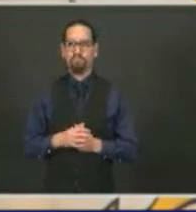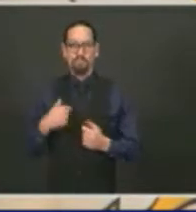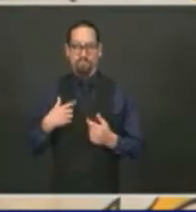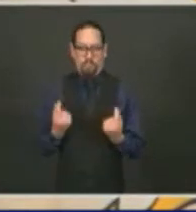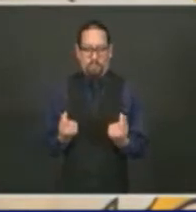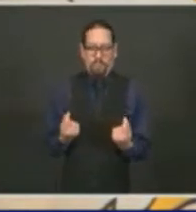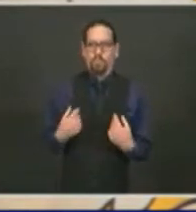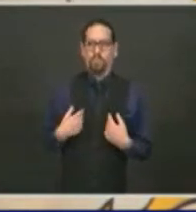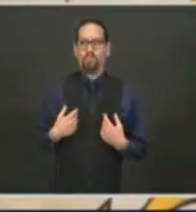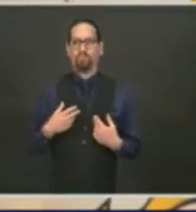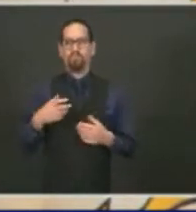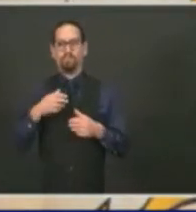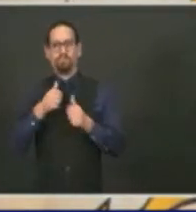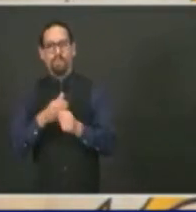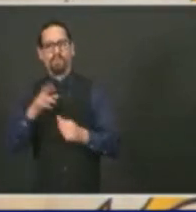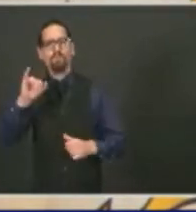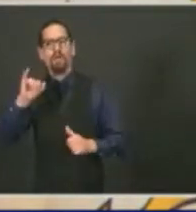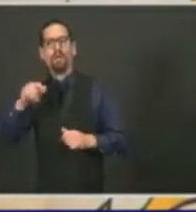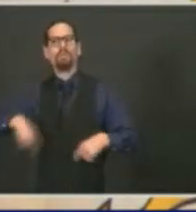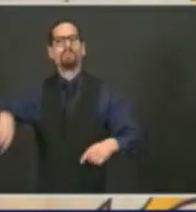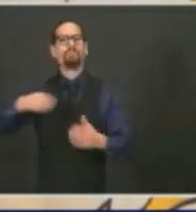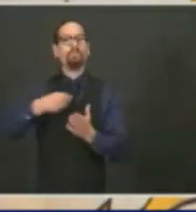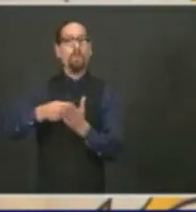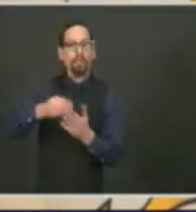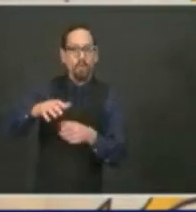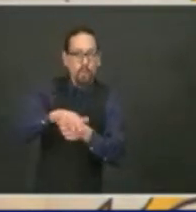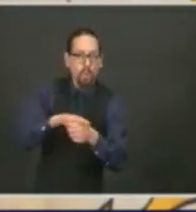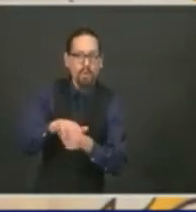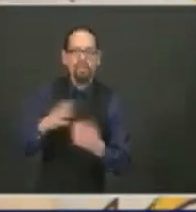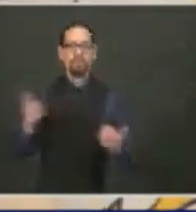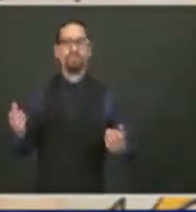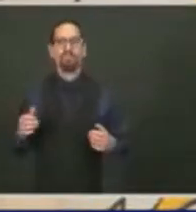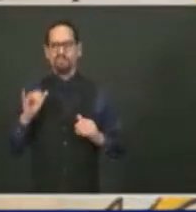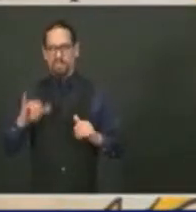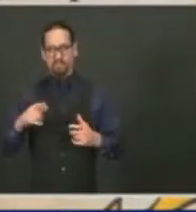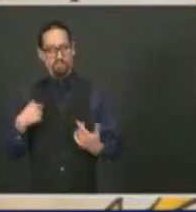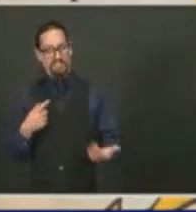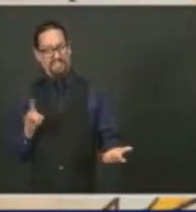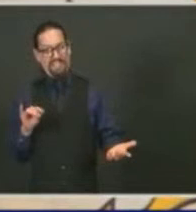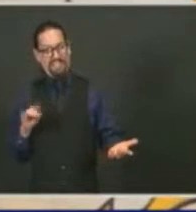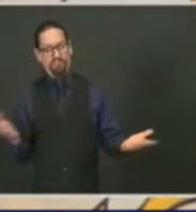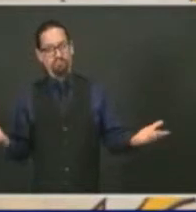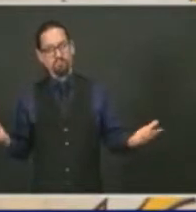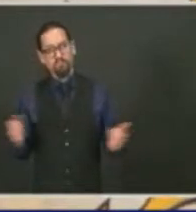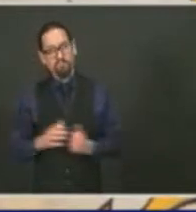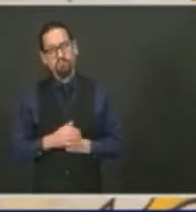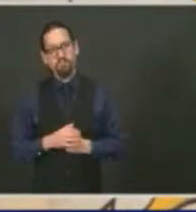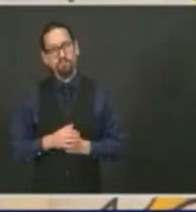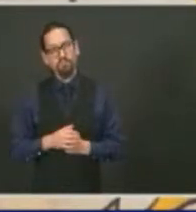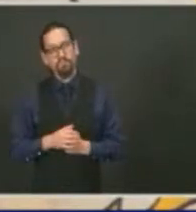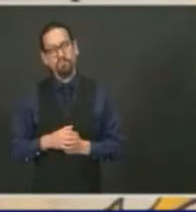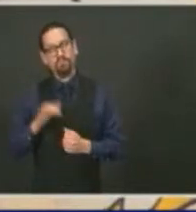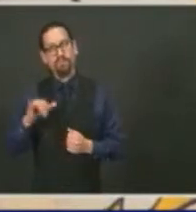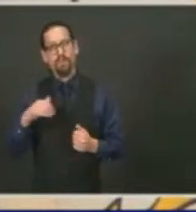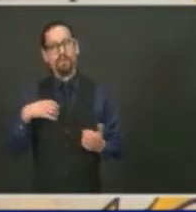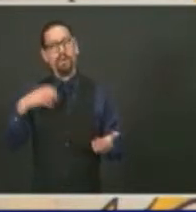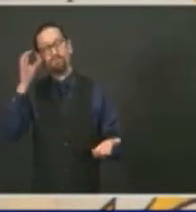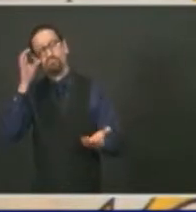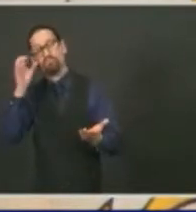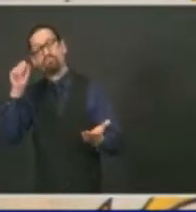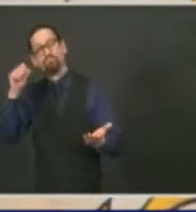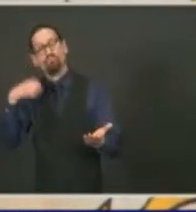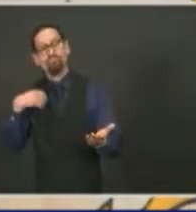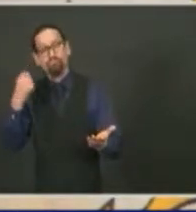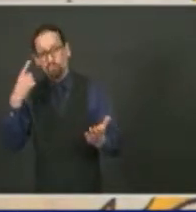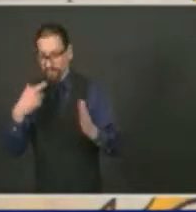been asking Rhode Islanders to shop local, which is what we were doing. So I hear you, but the rules are the rules, and I follow them just